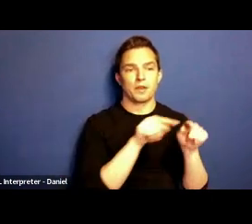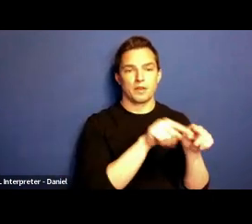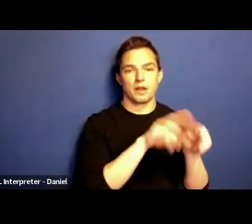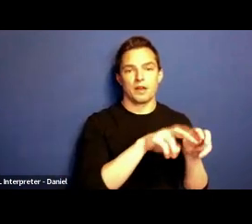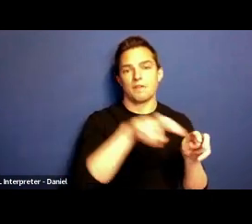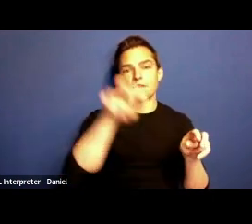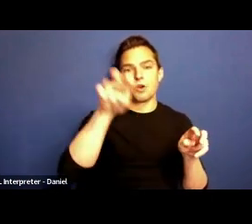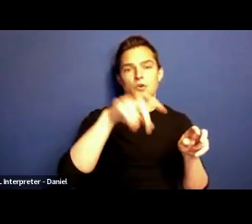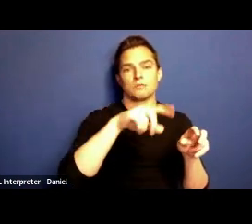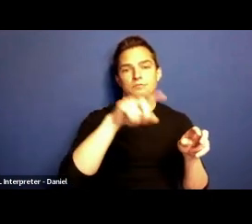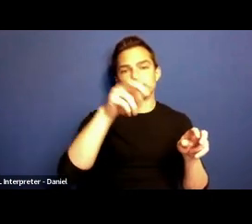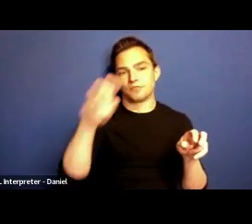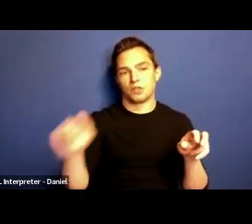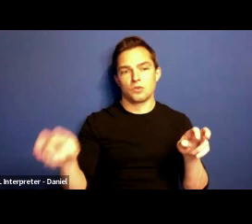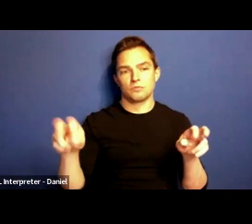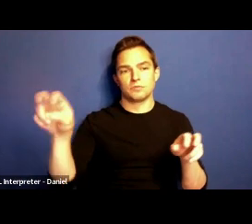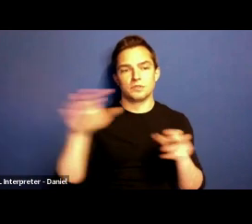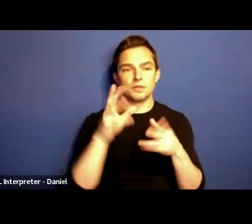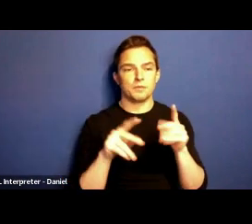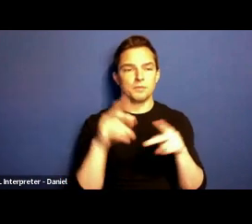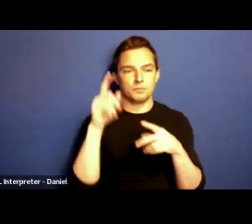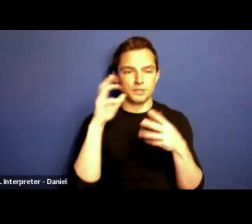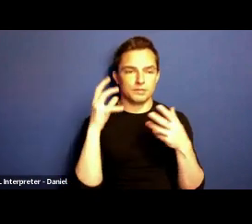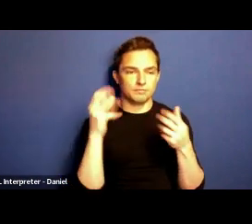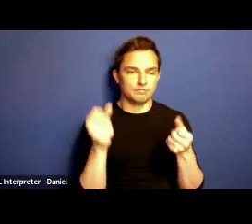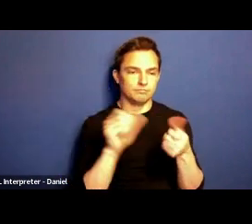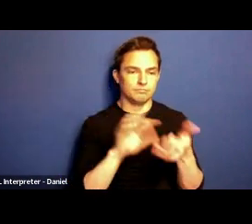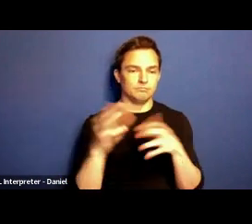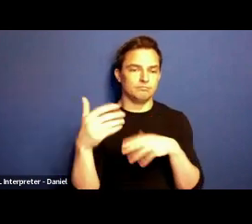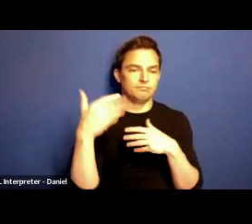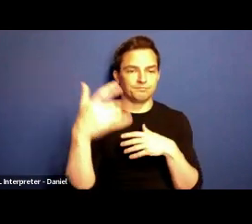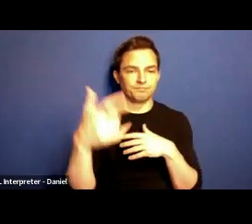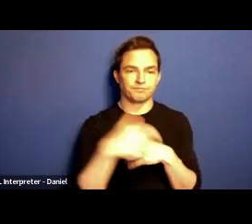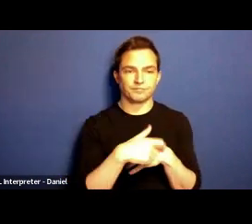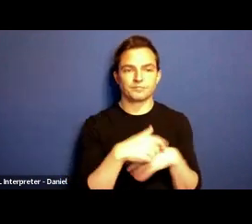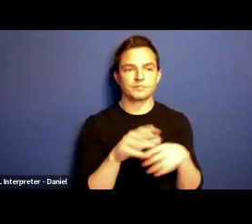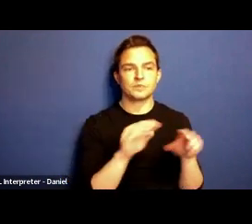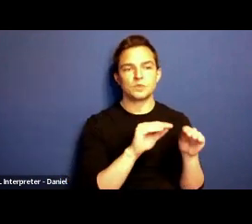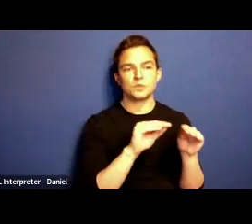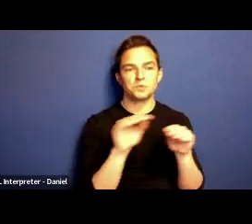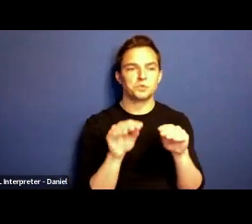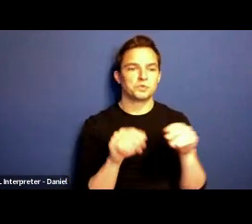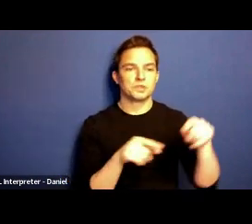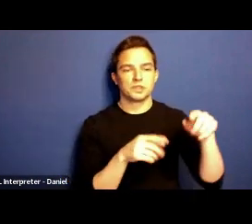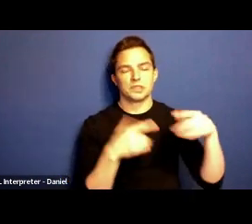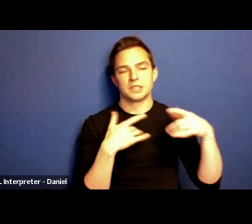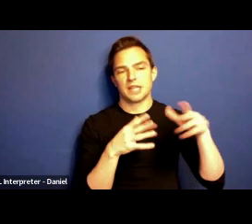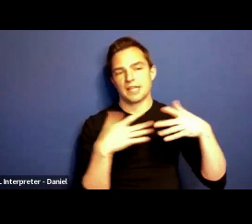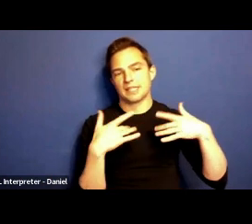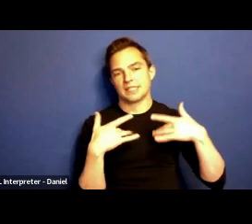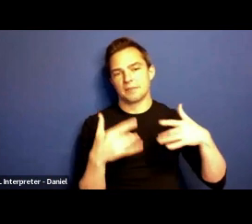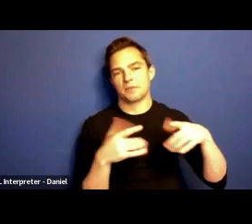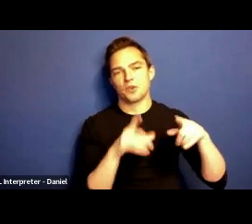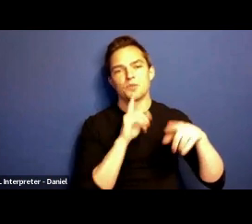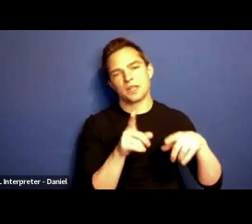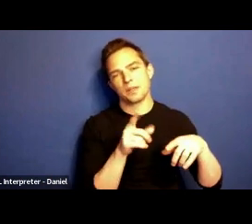health crisis with some amount of time passing will move one of two directions in this typical, in this realistic but not